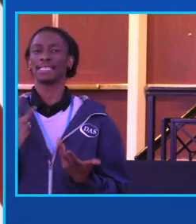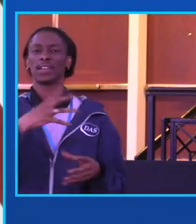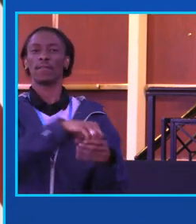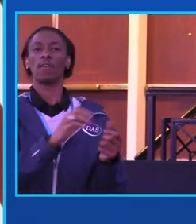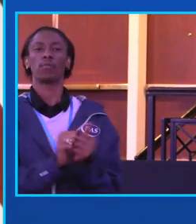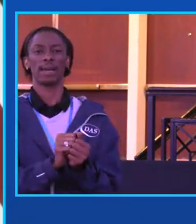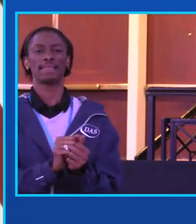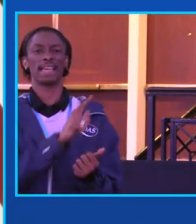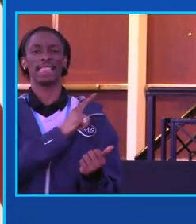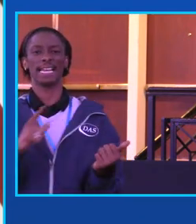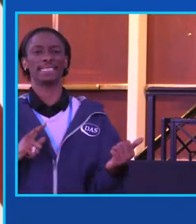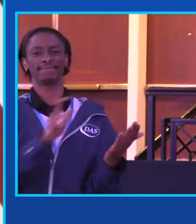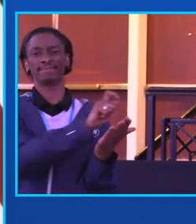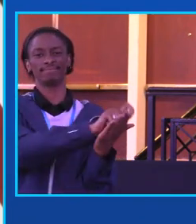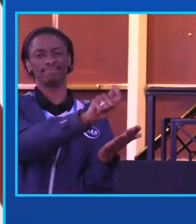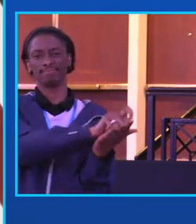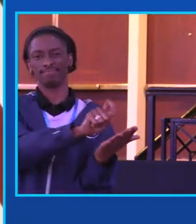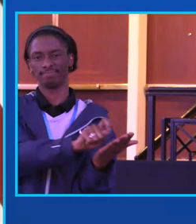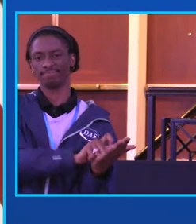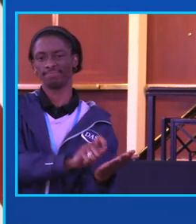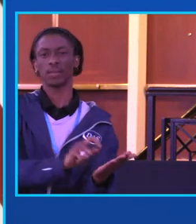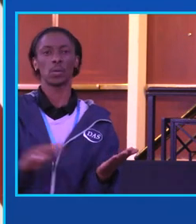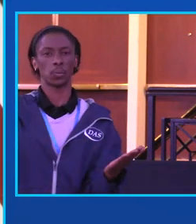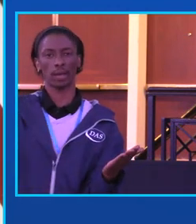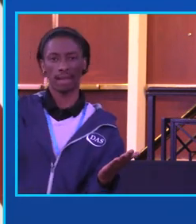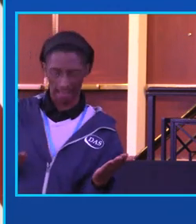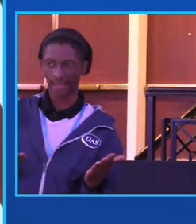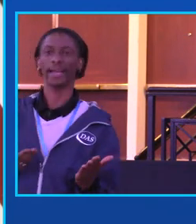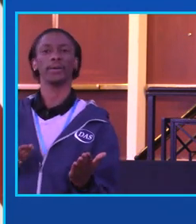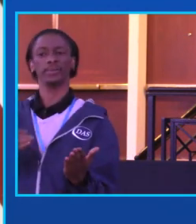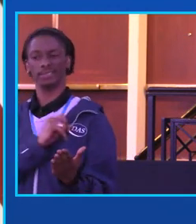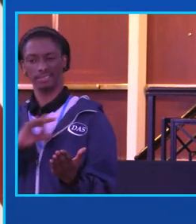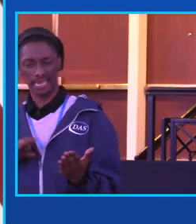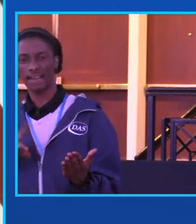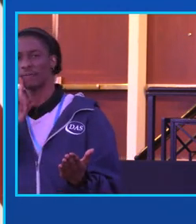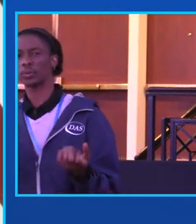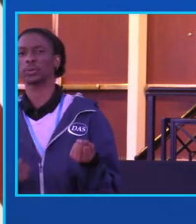defend unfair voting legislation. We're hiring internal staff to